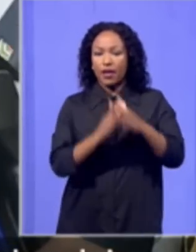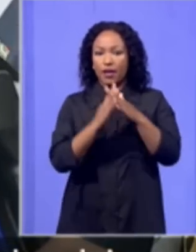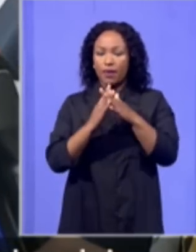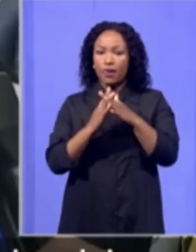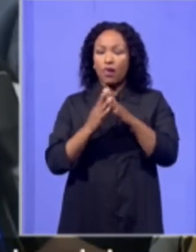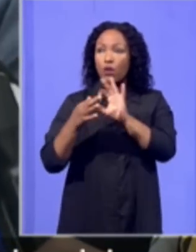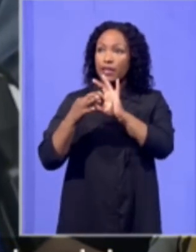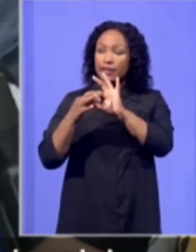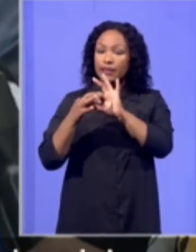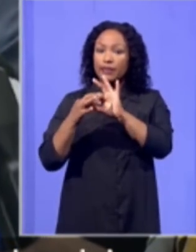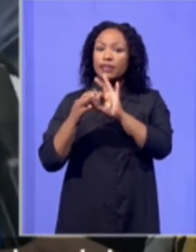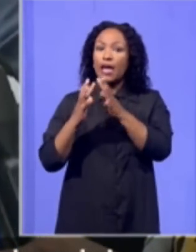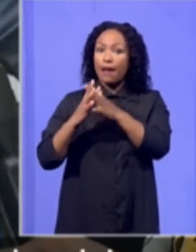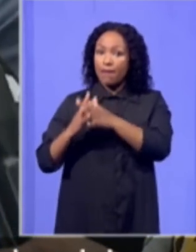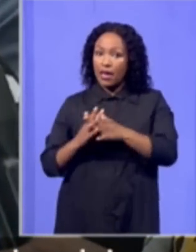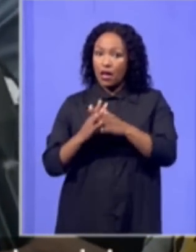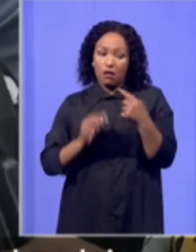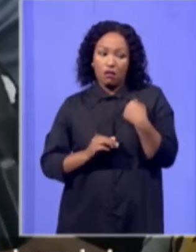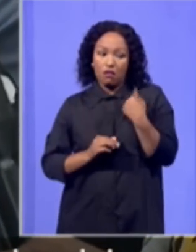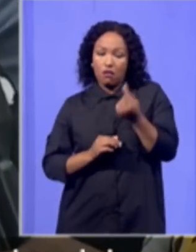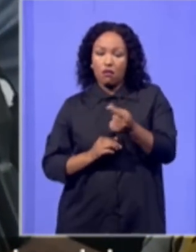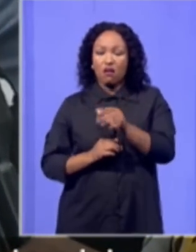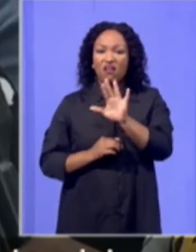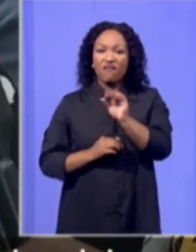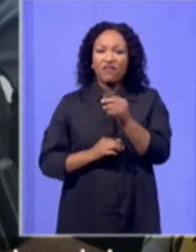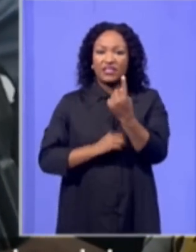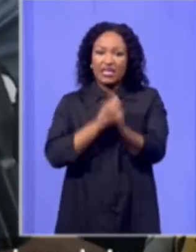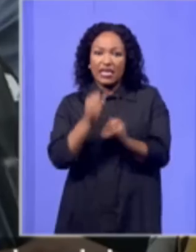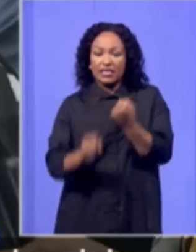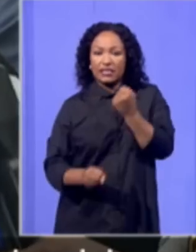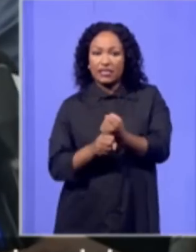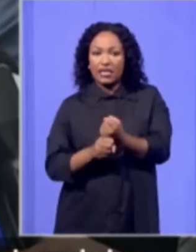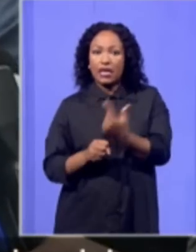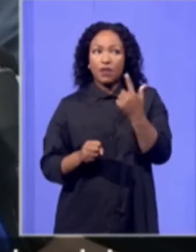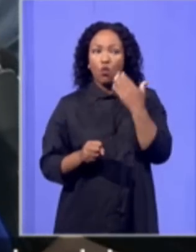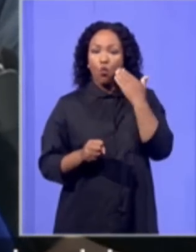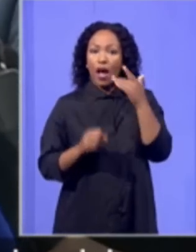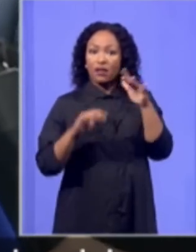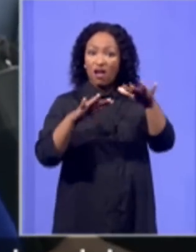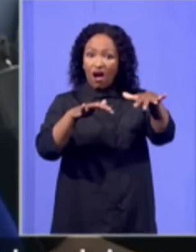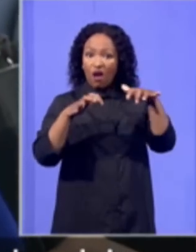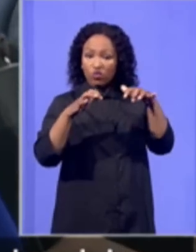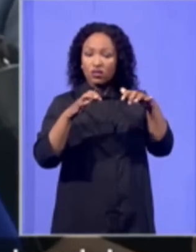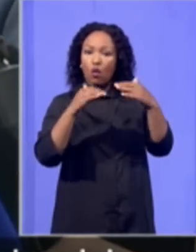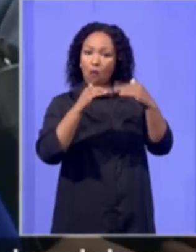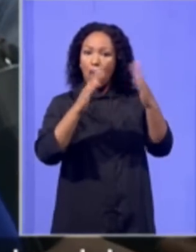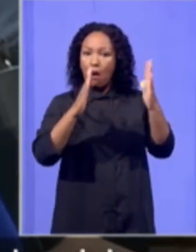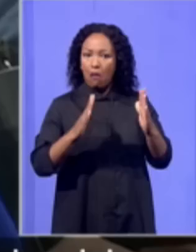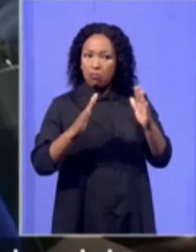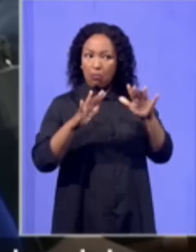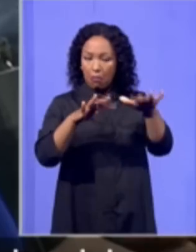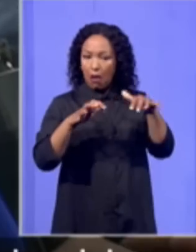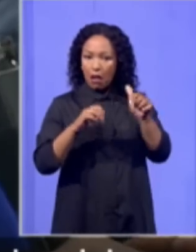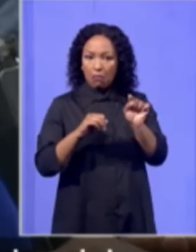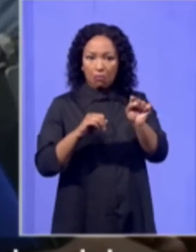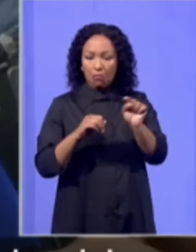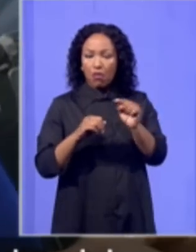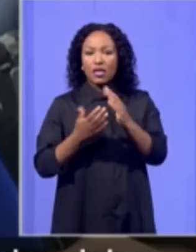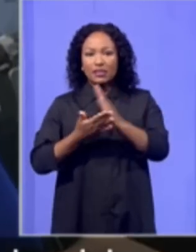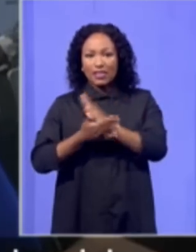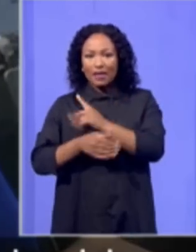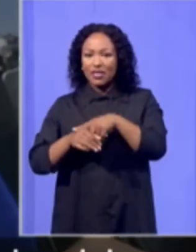with America over 50 years has not always been with the White House. It has sometimes been with Congress,